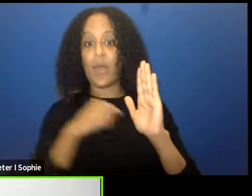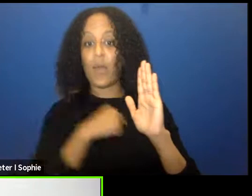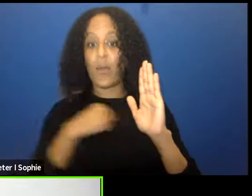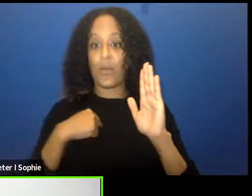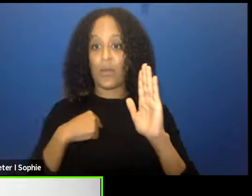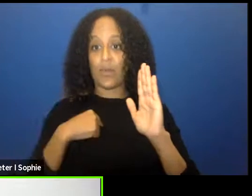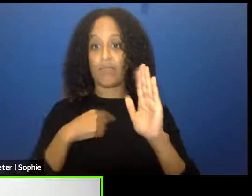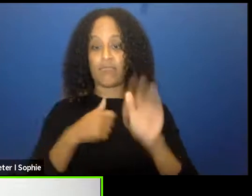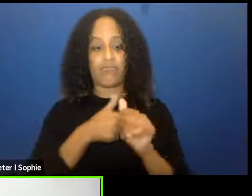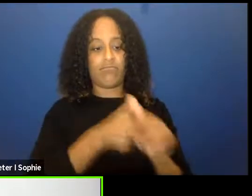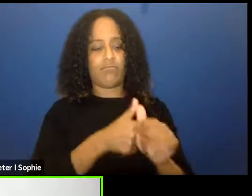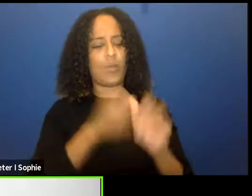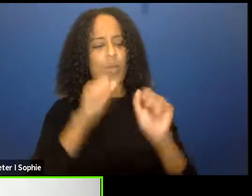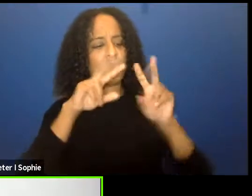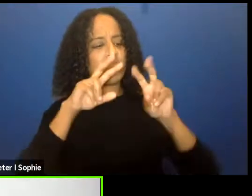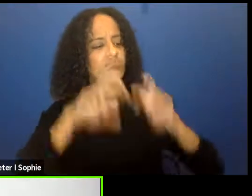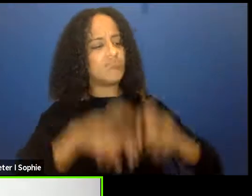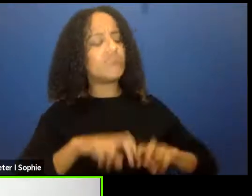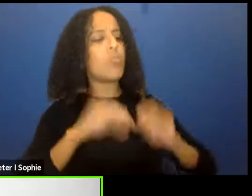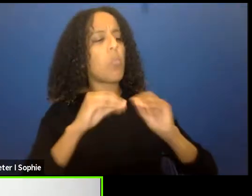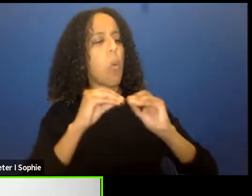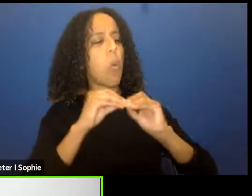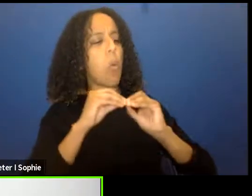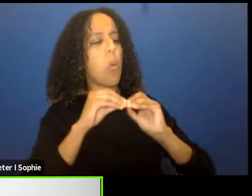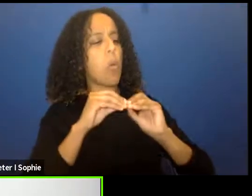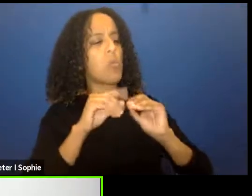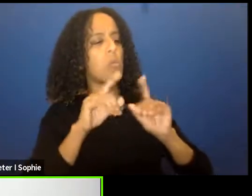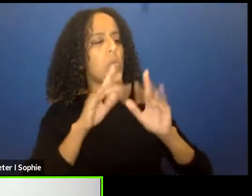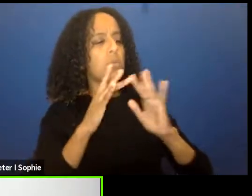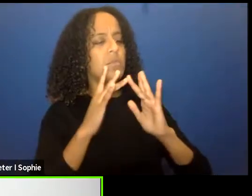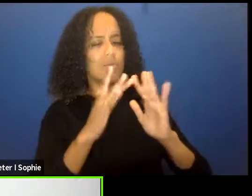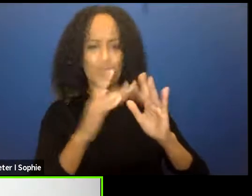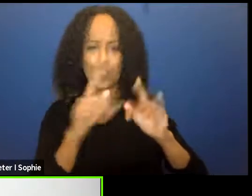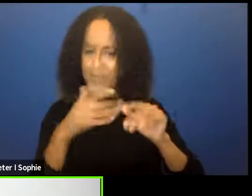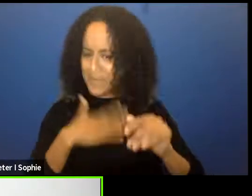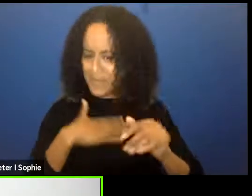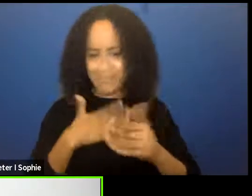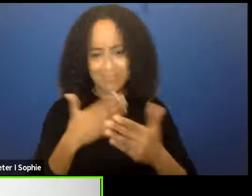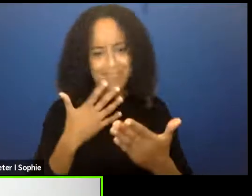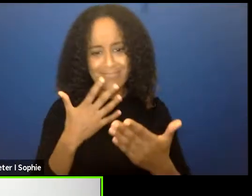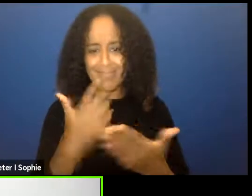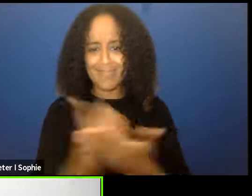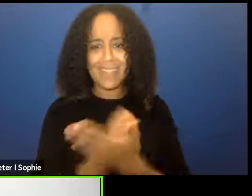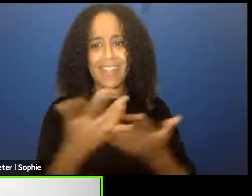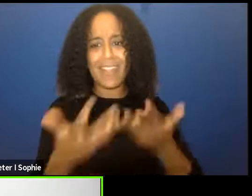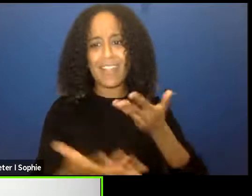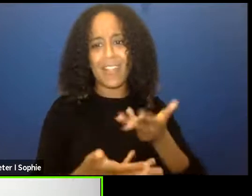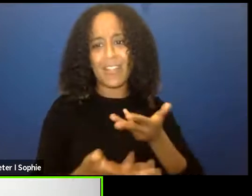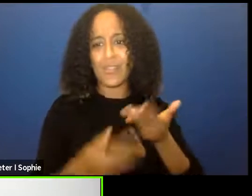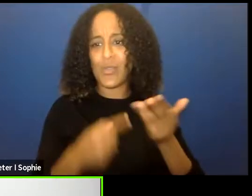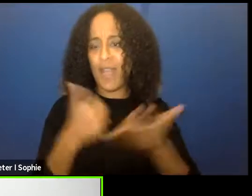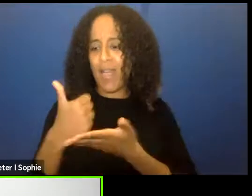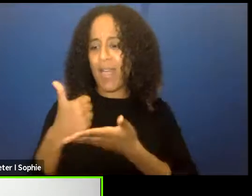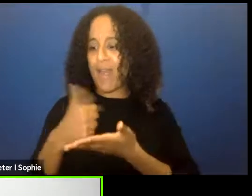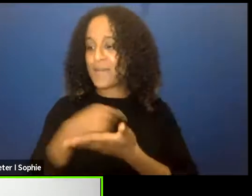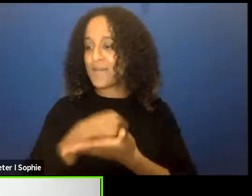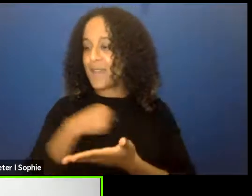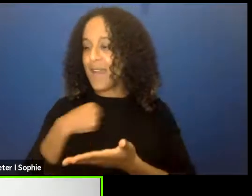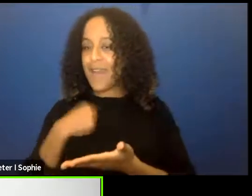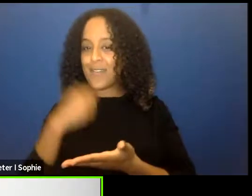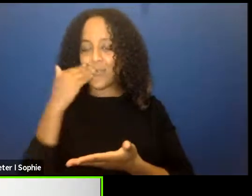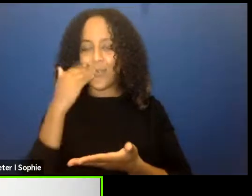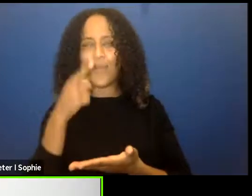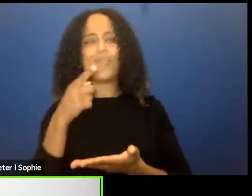tcin.co/COC, but just be kind and inclusive, and please do engage. It helps us. It helps us know what your aha moments are,